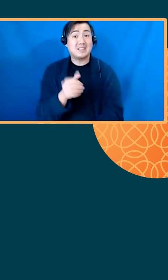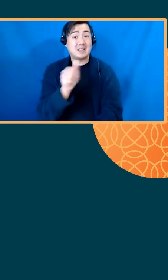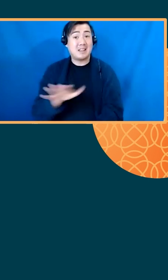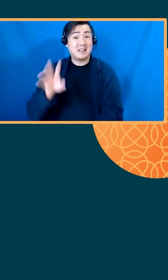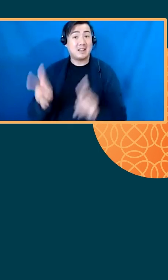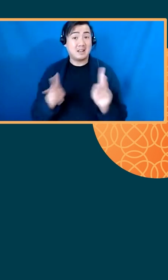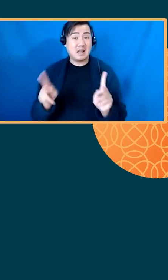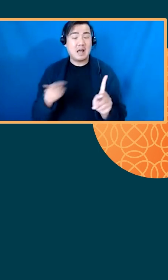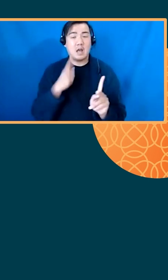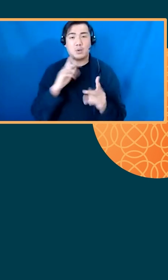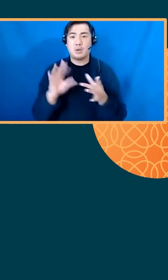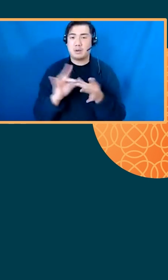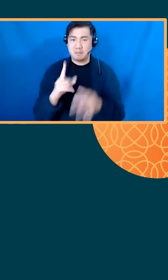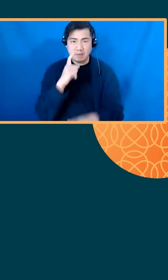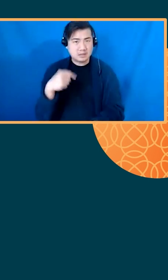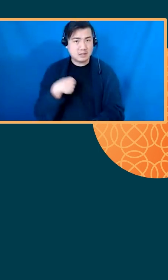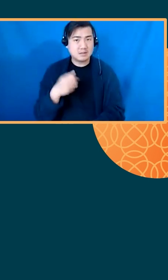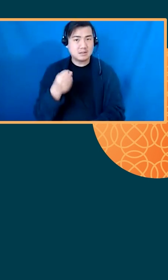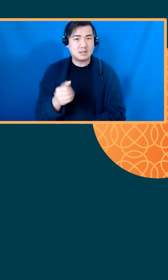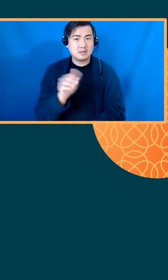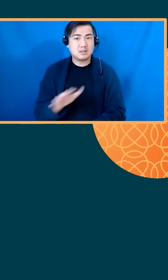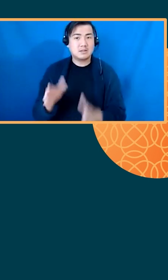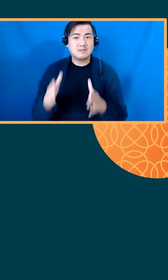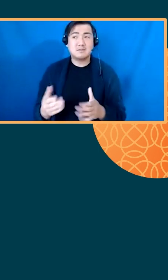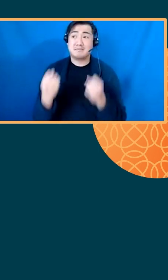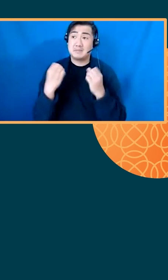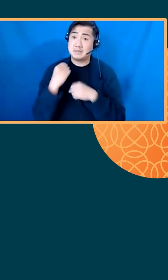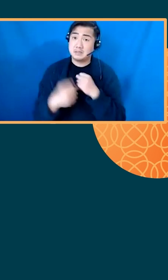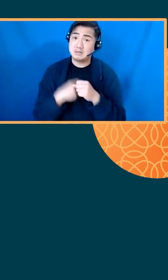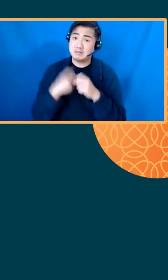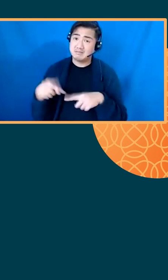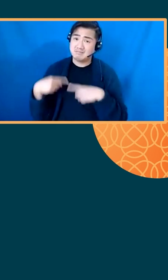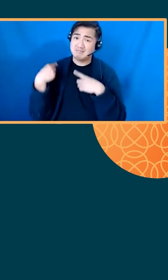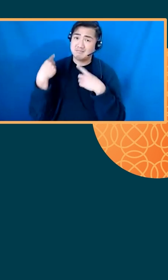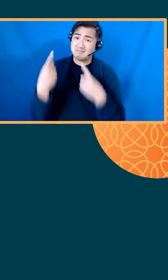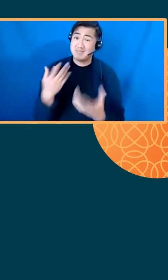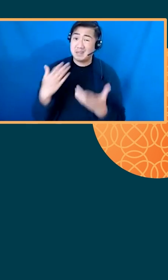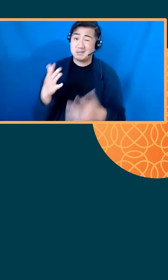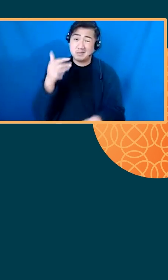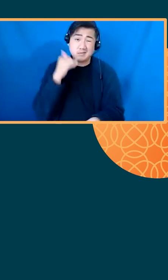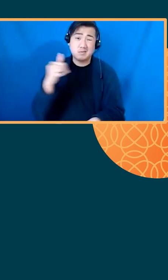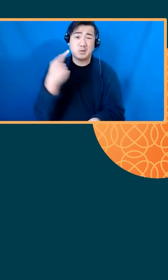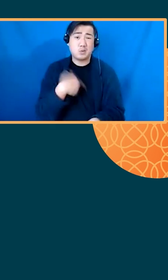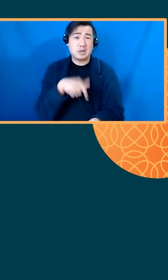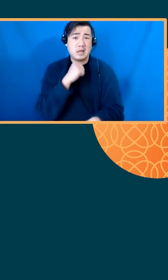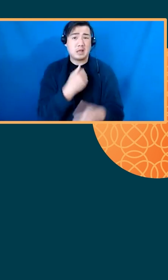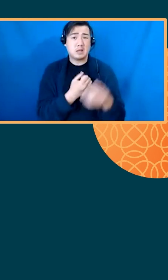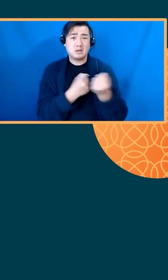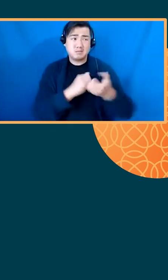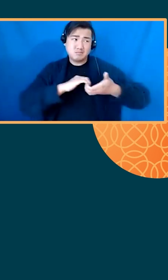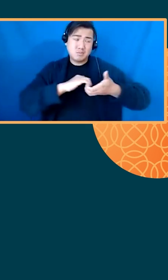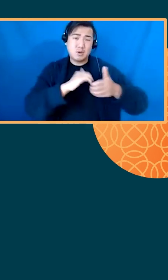it's one that I own, for decades and maybe forever, we have not been in solidarity with Black folks